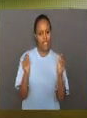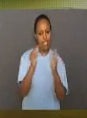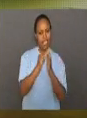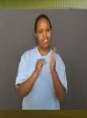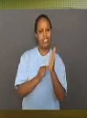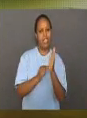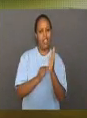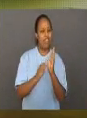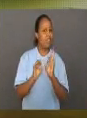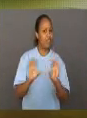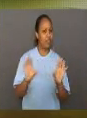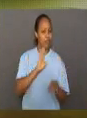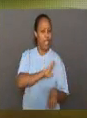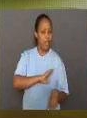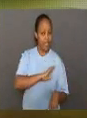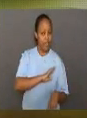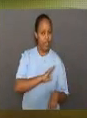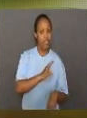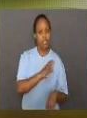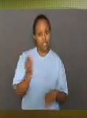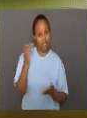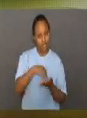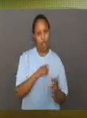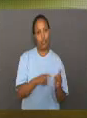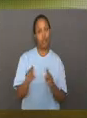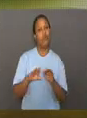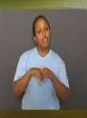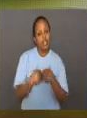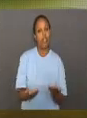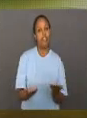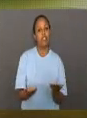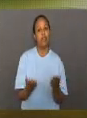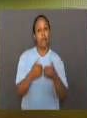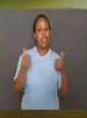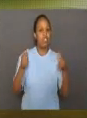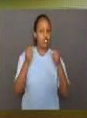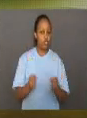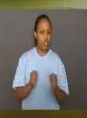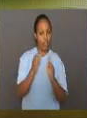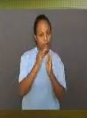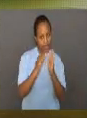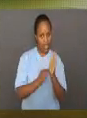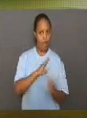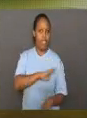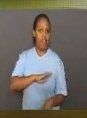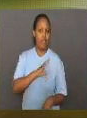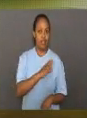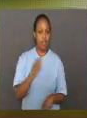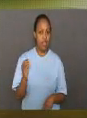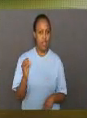behavior, and we will learn how to distinguish ethical behavior